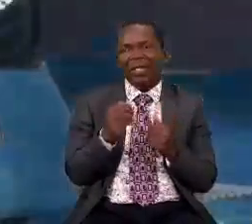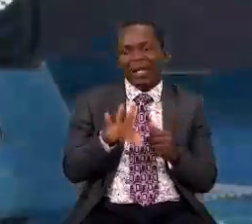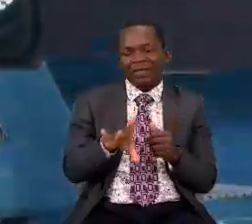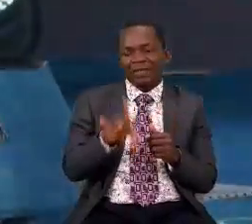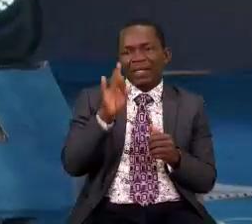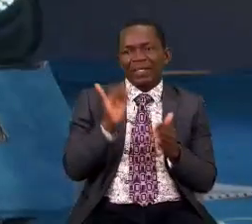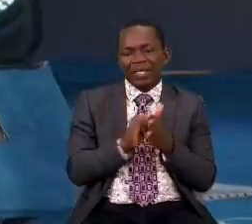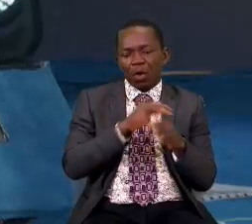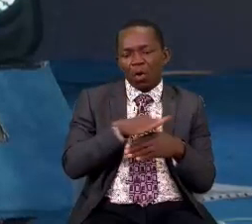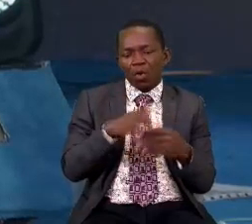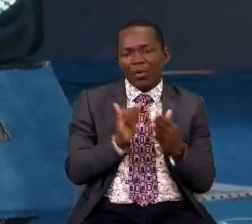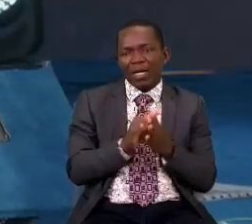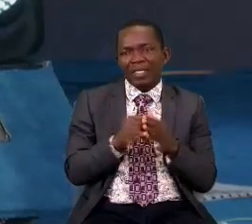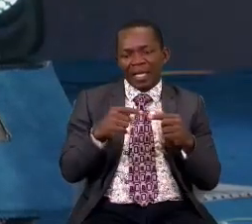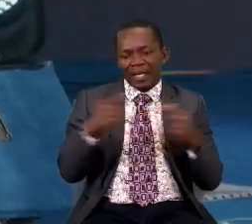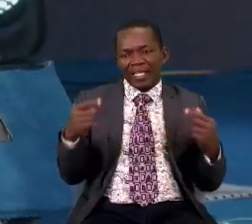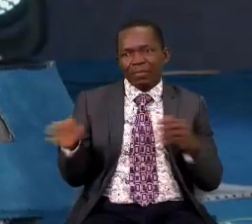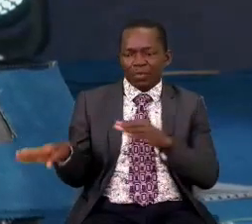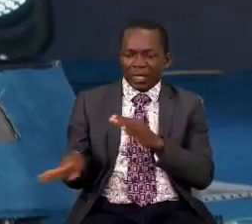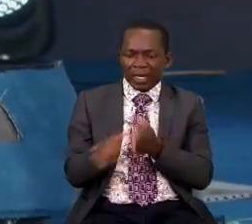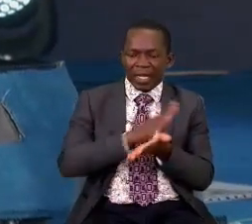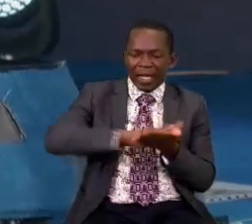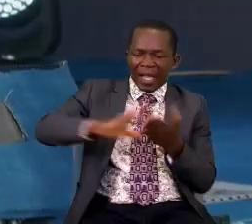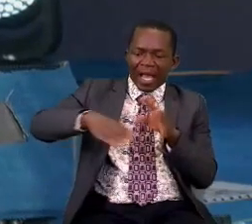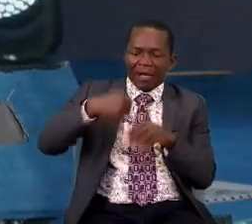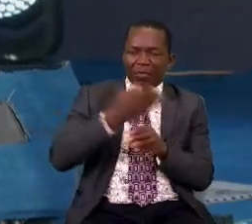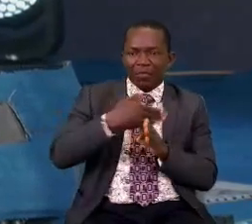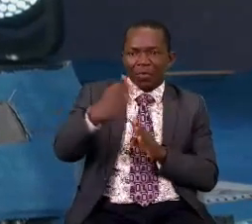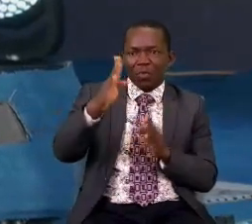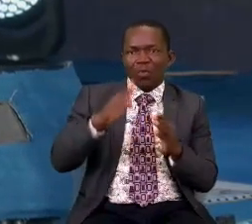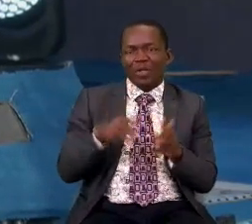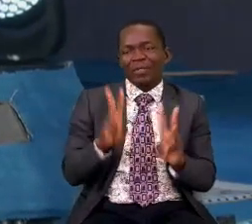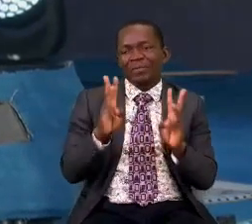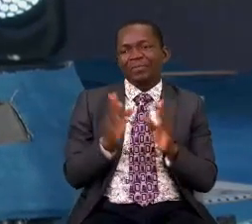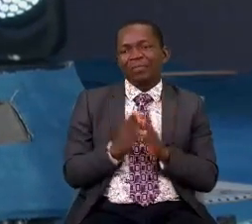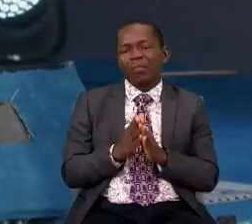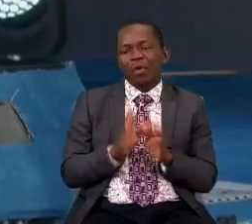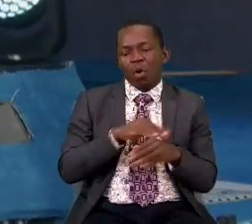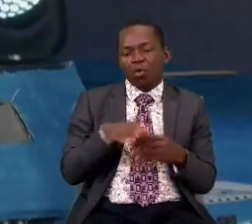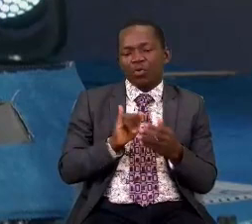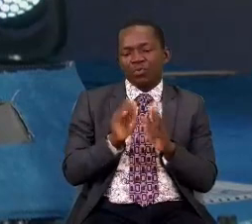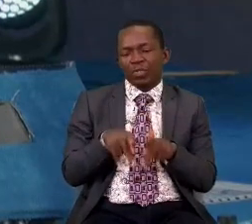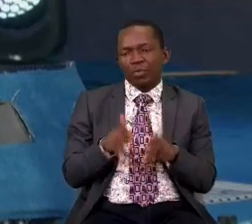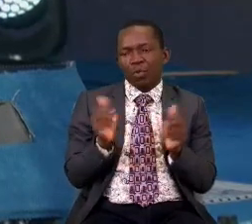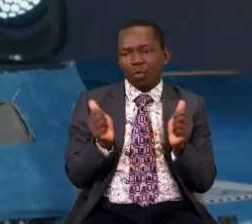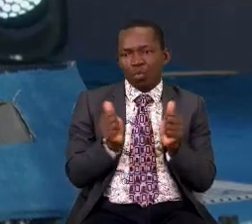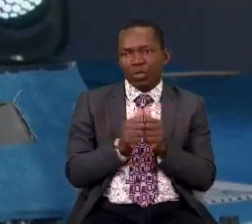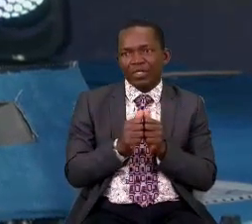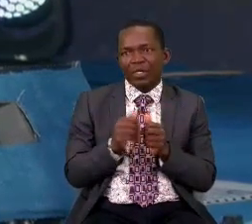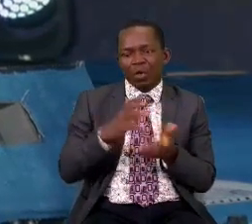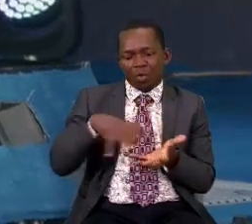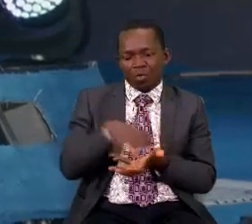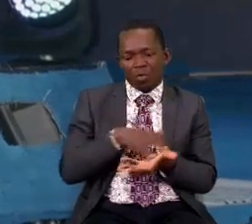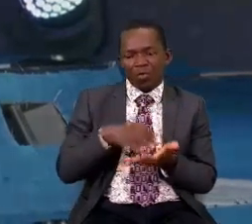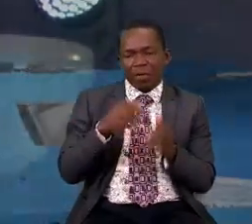through of language was rough or trans and was wrought brutal force and